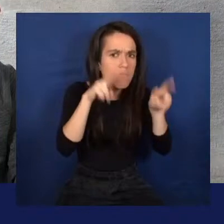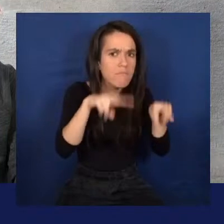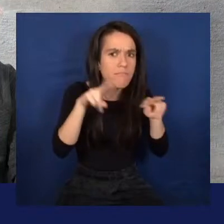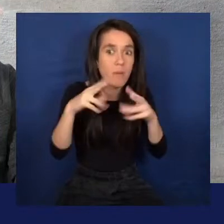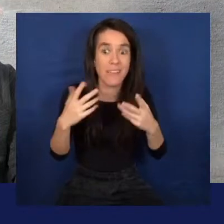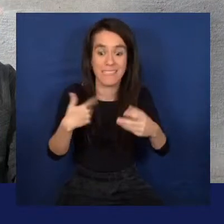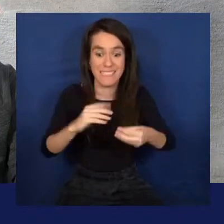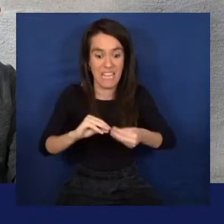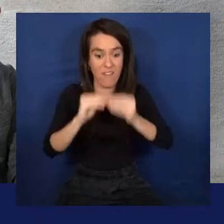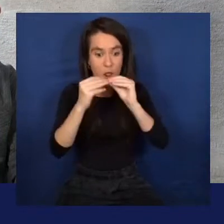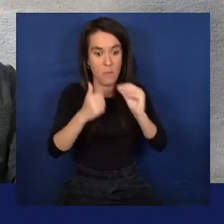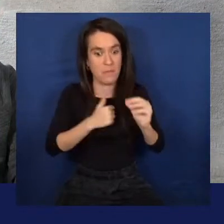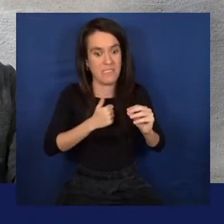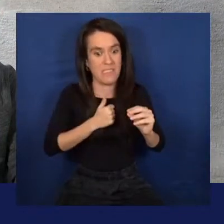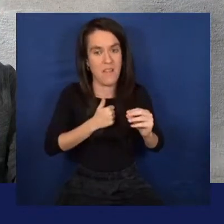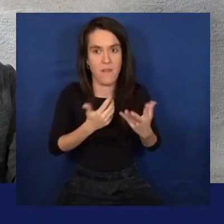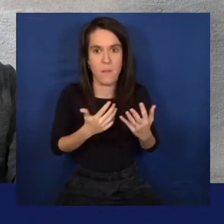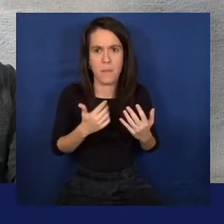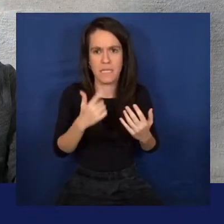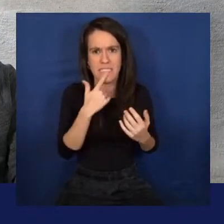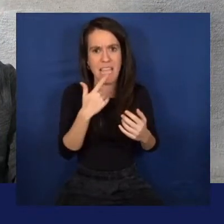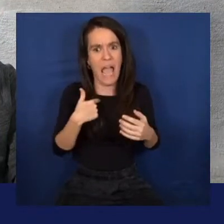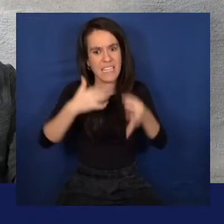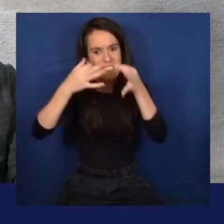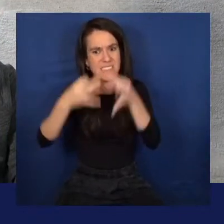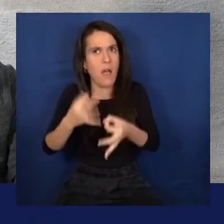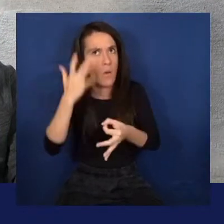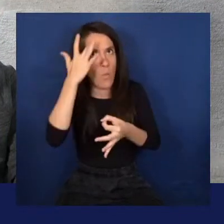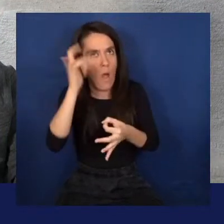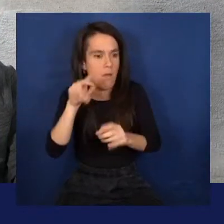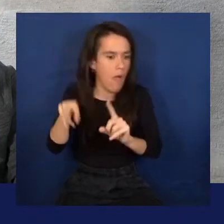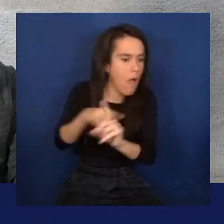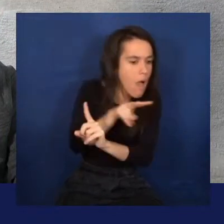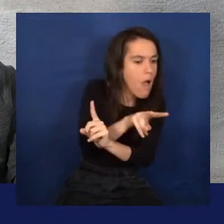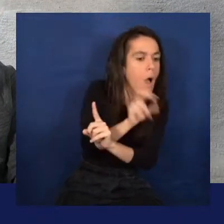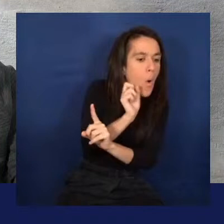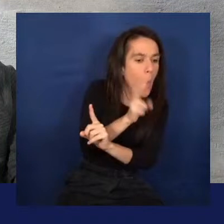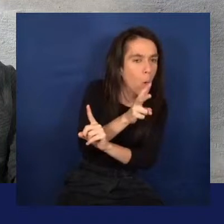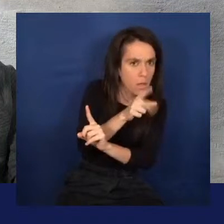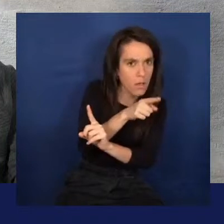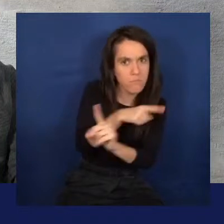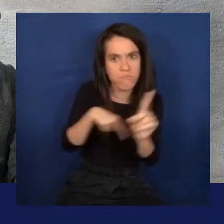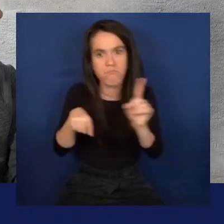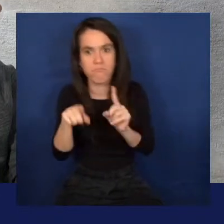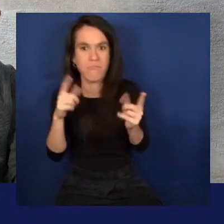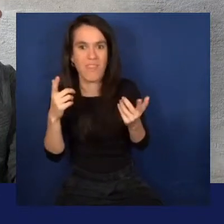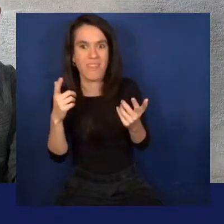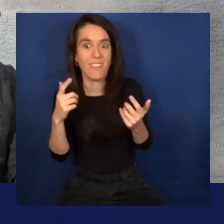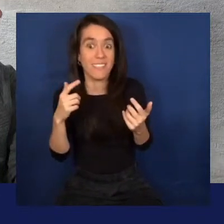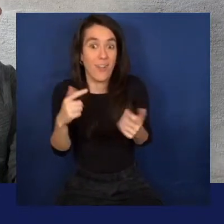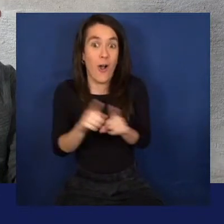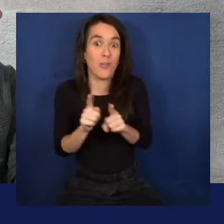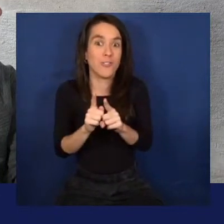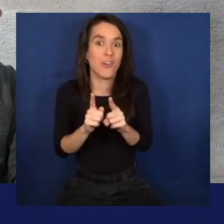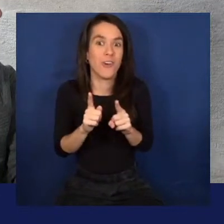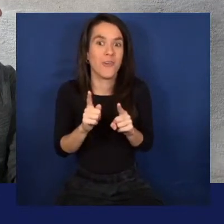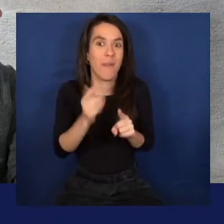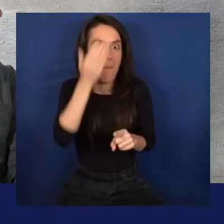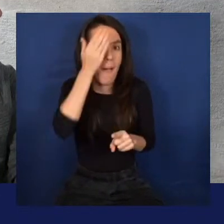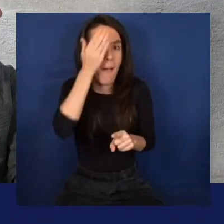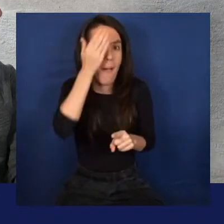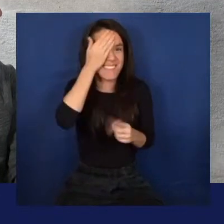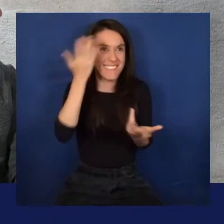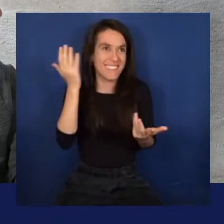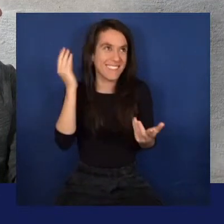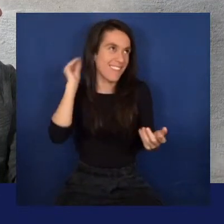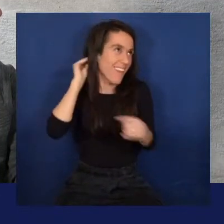person, you can look back and say, hey, I made this decision, and contributing to bias, basically. So yes,